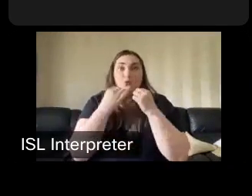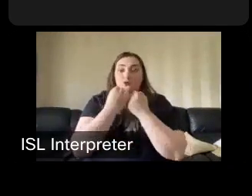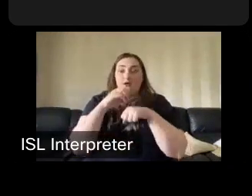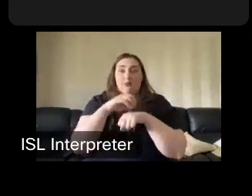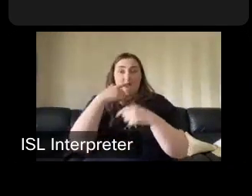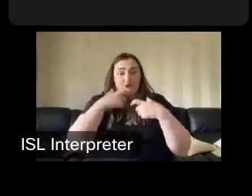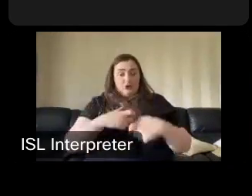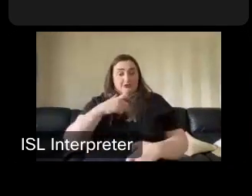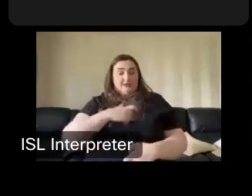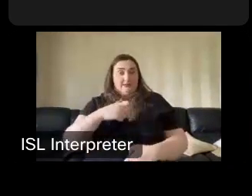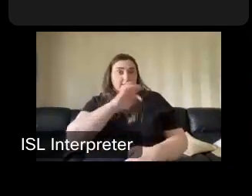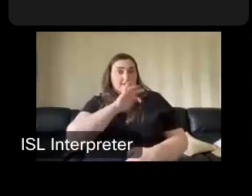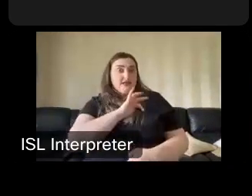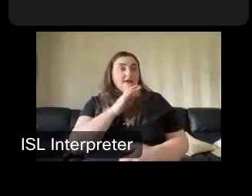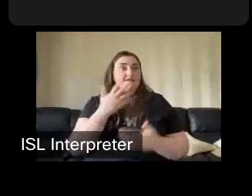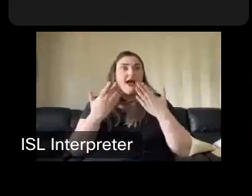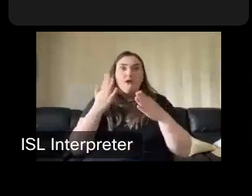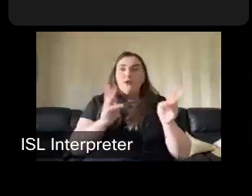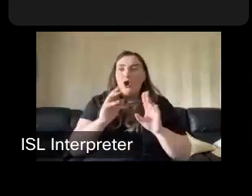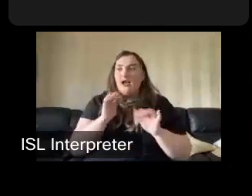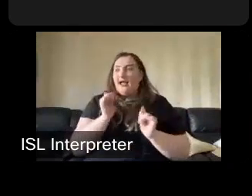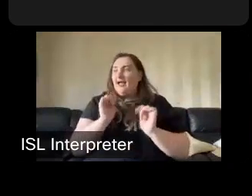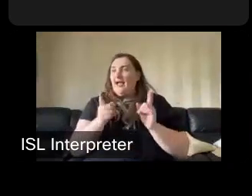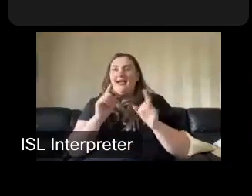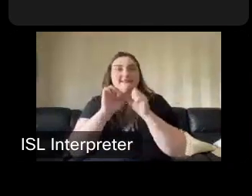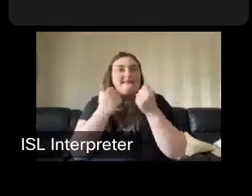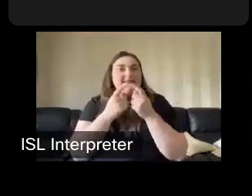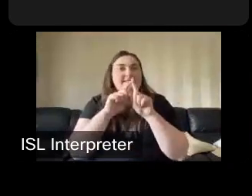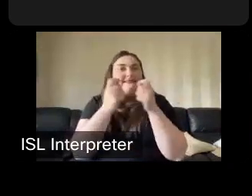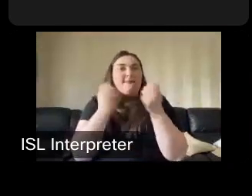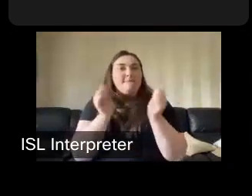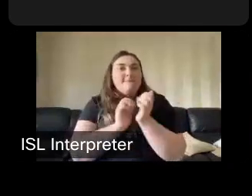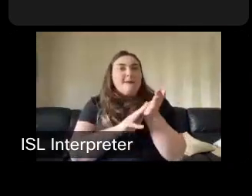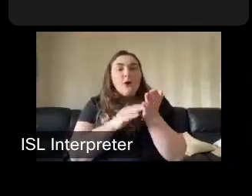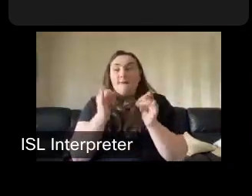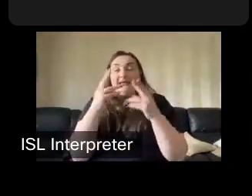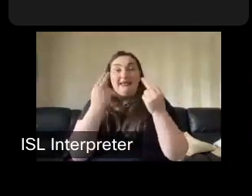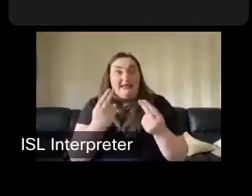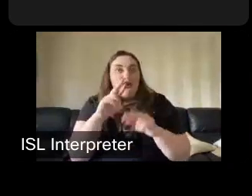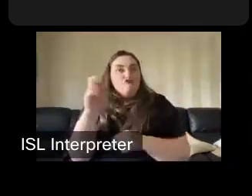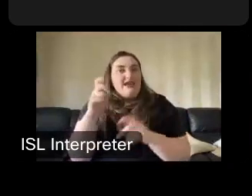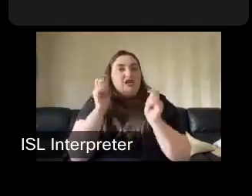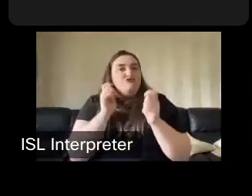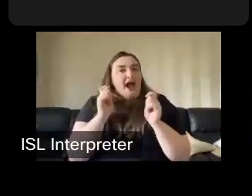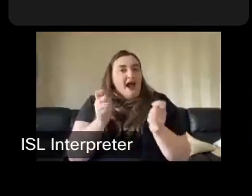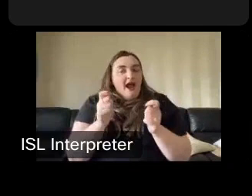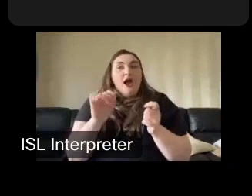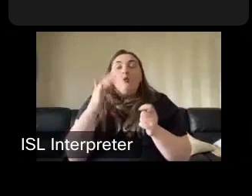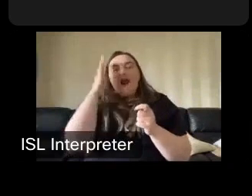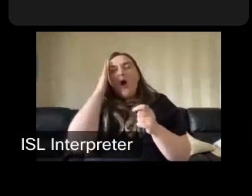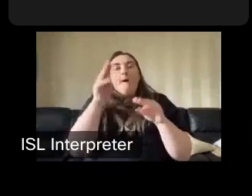how they function as a team member. They might need retraining. We know that people are going